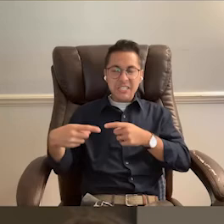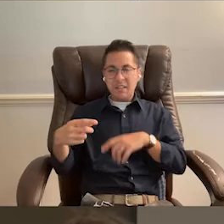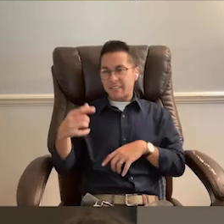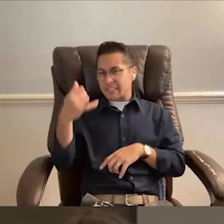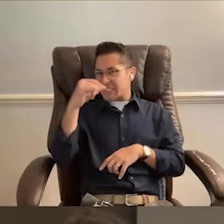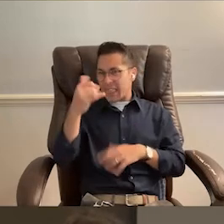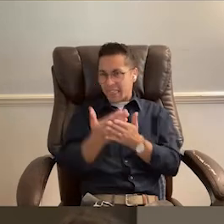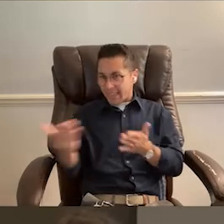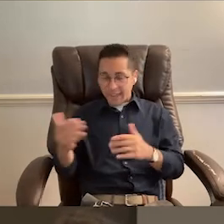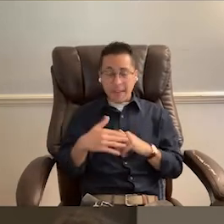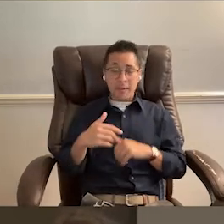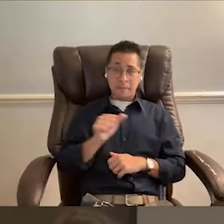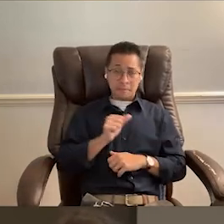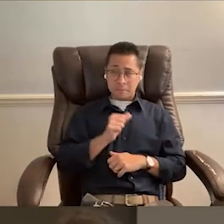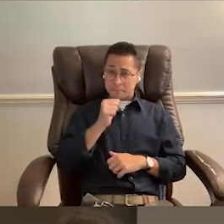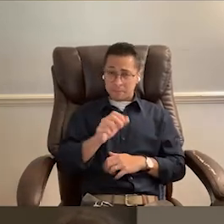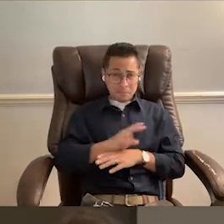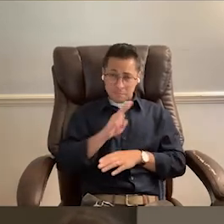back and forth over silly things.